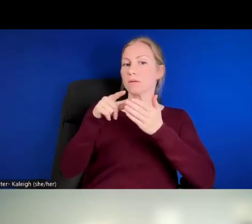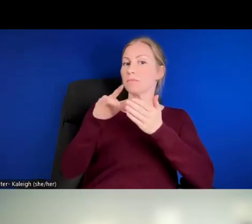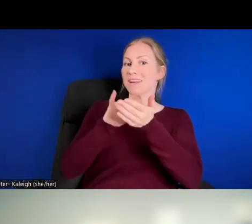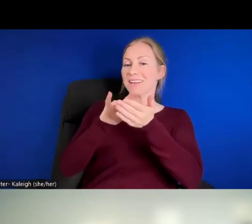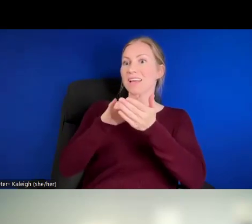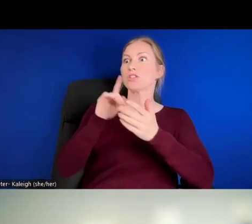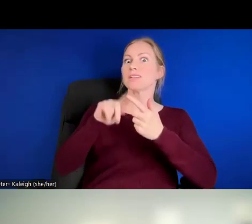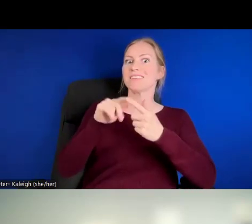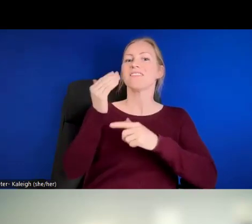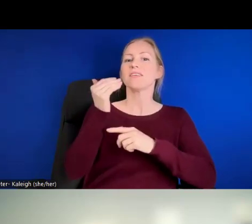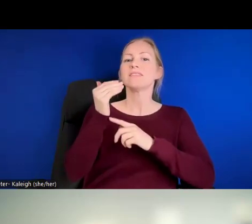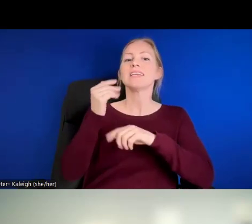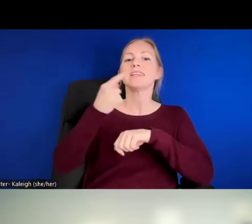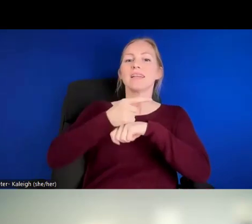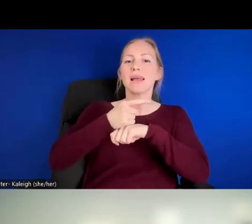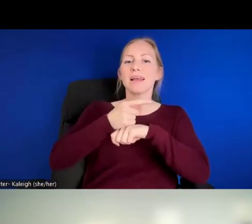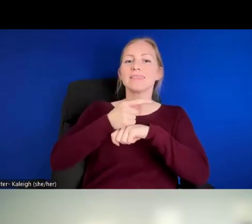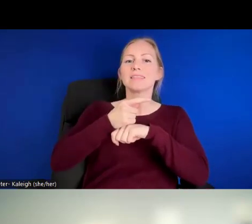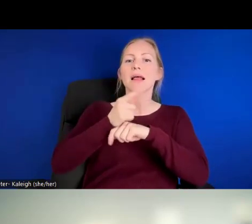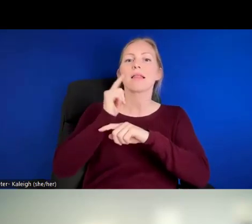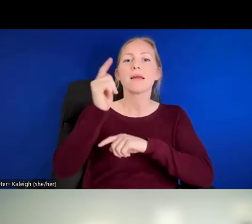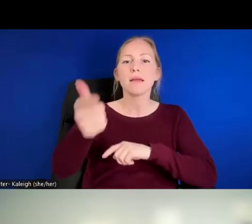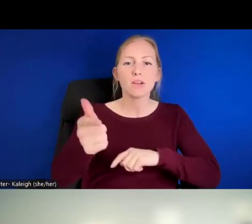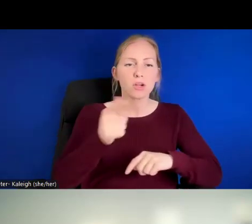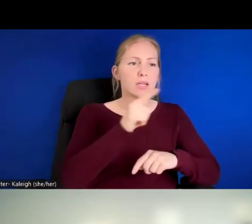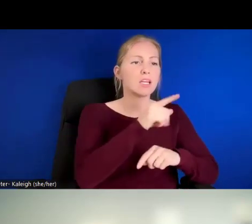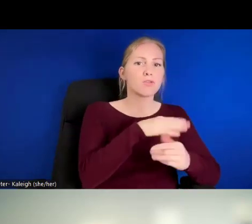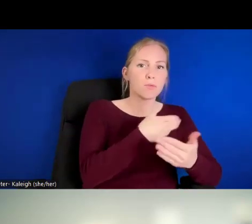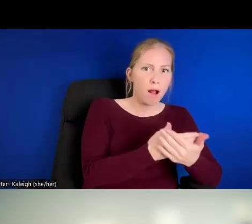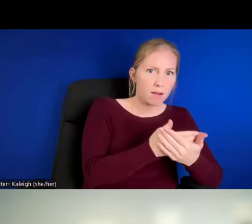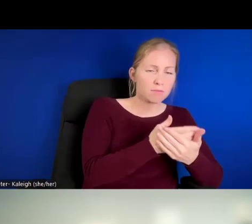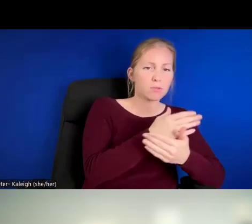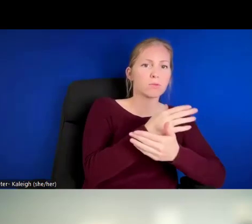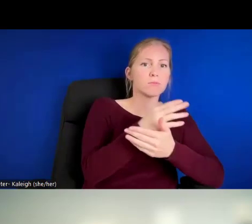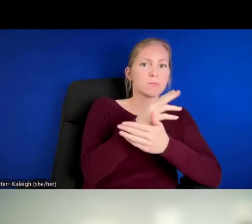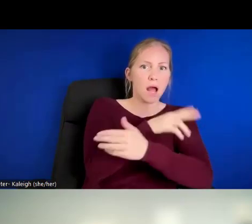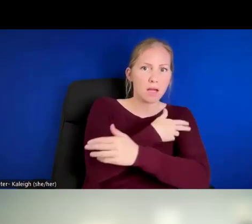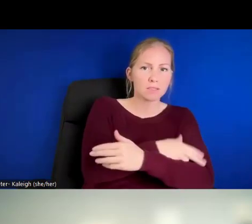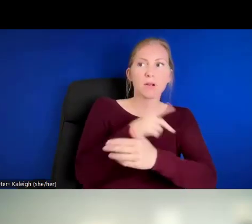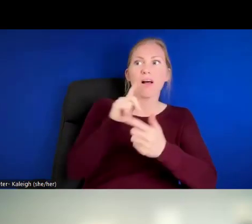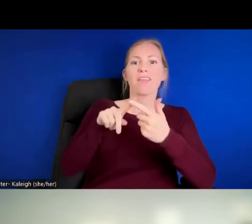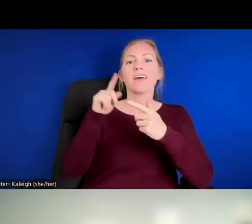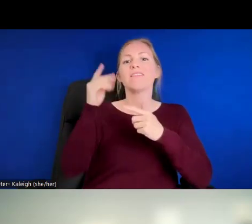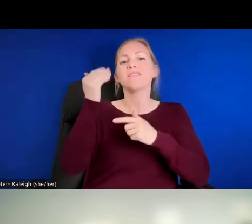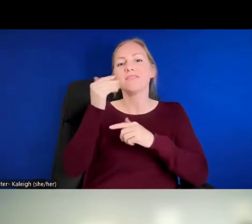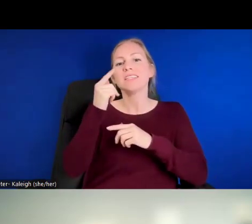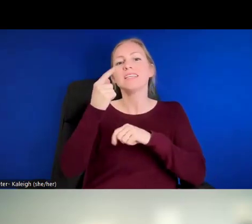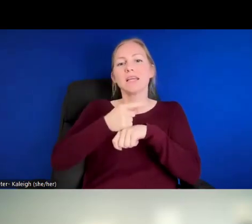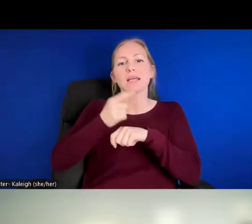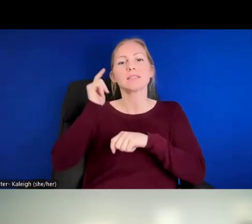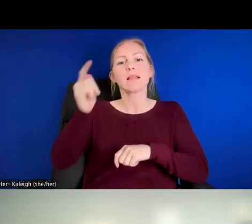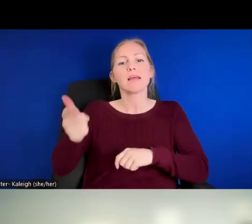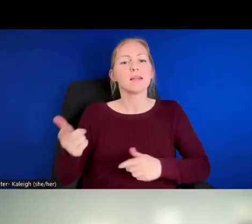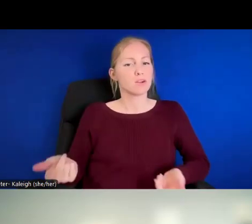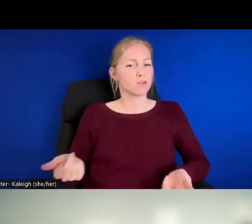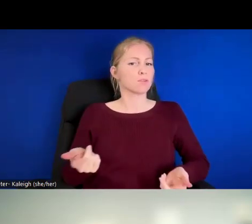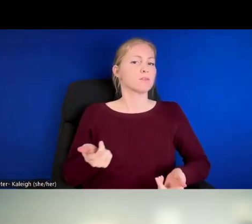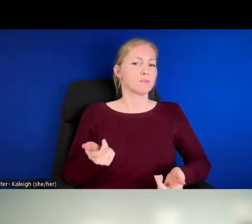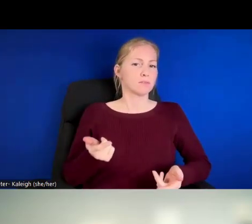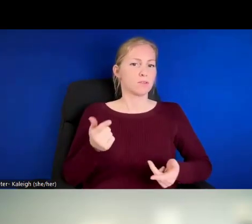he began receiving forced medication pursuant to the extended IDO.